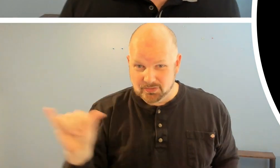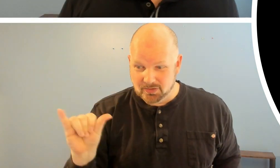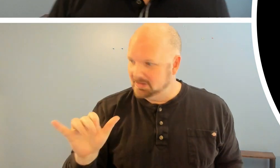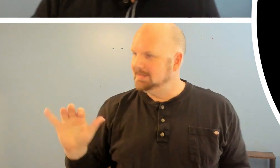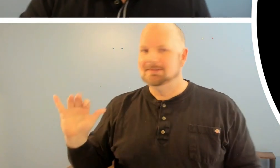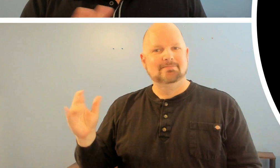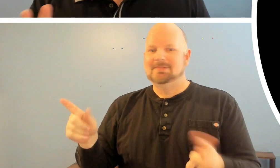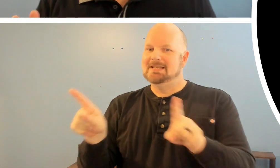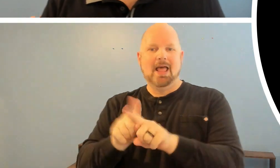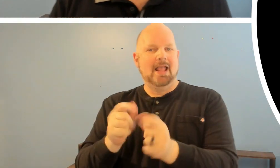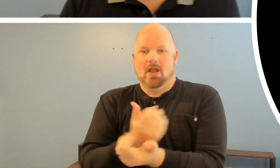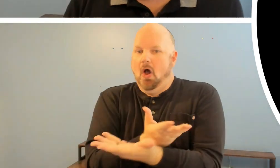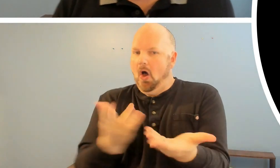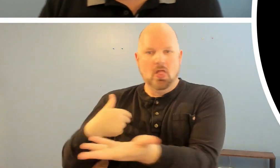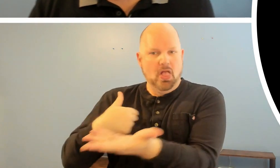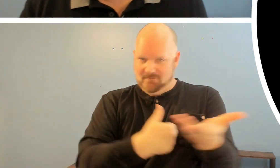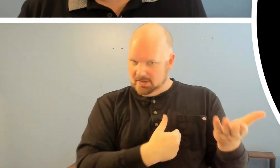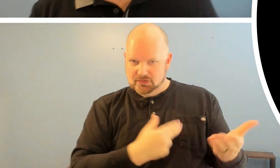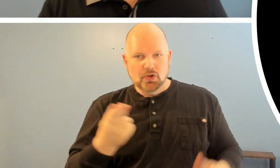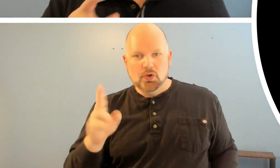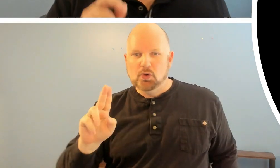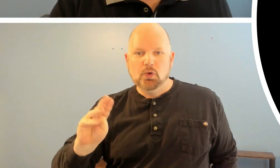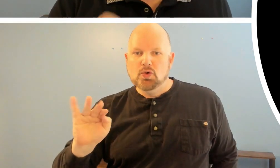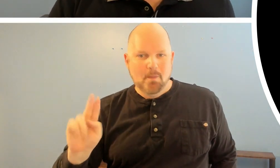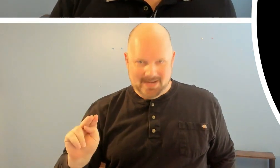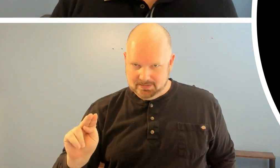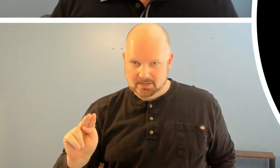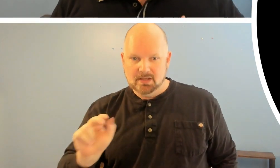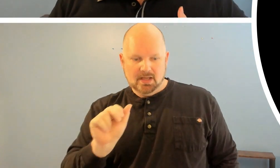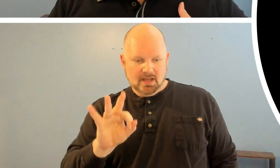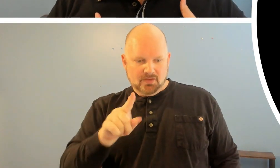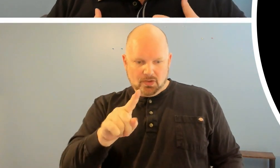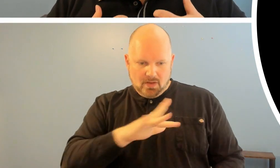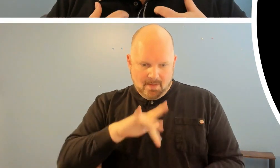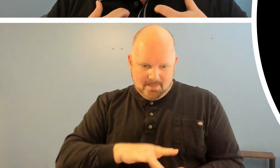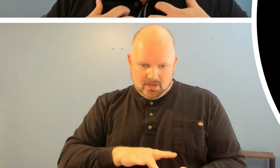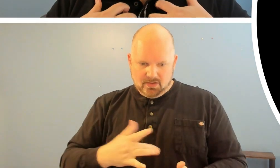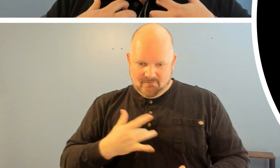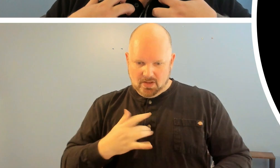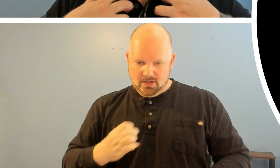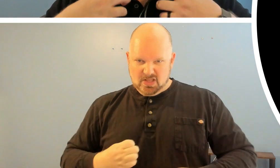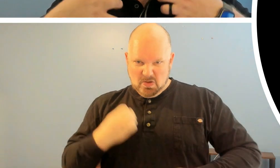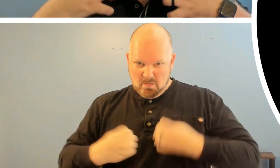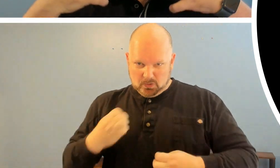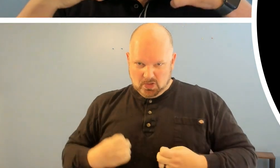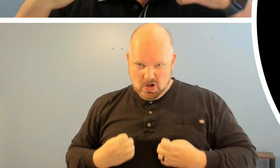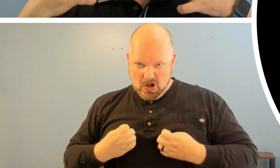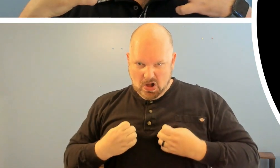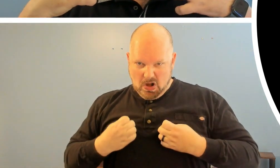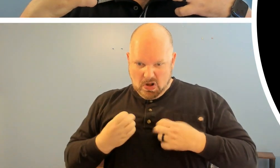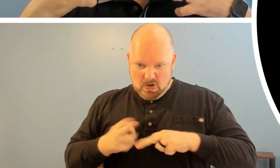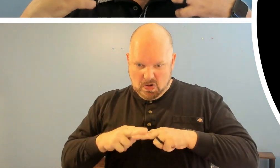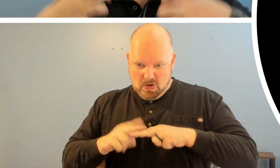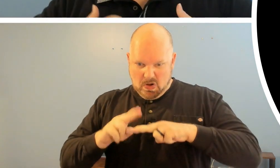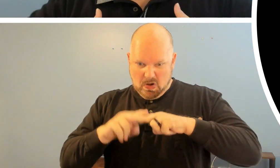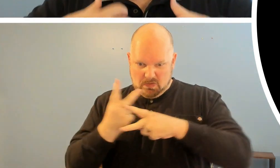is, just like every human being out there, if you find yourself and those emotions just getting bigger and bigger and bigger and